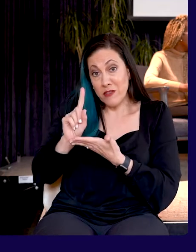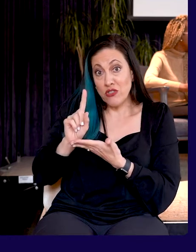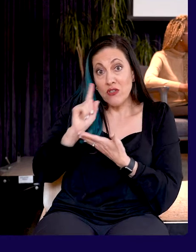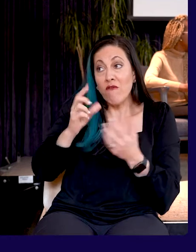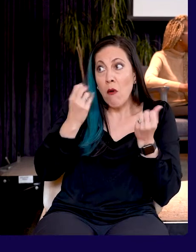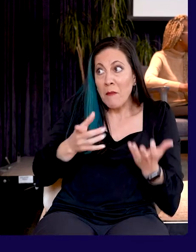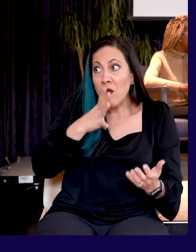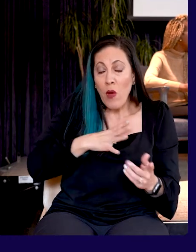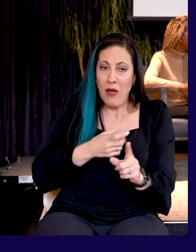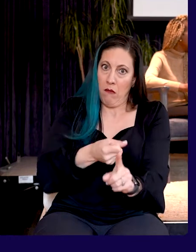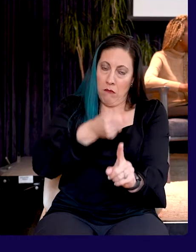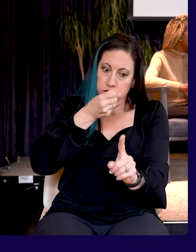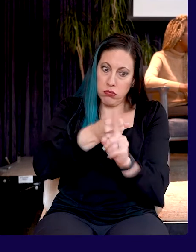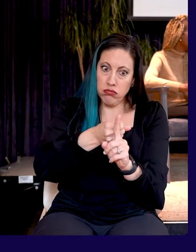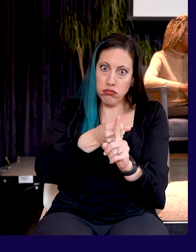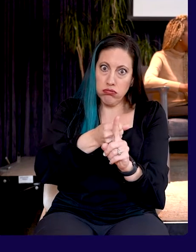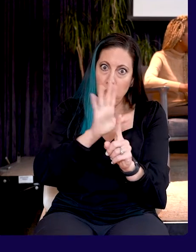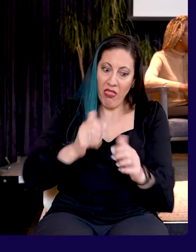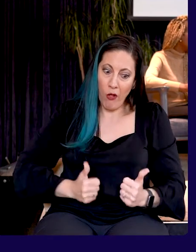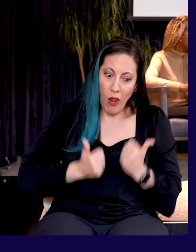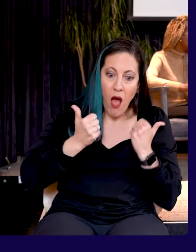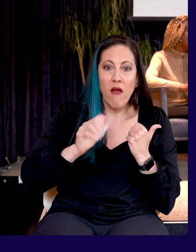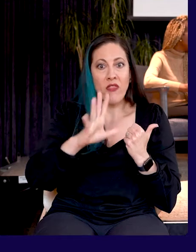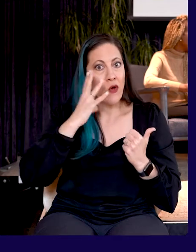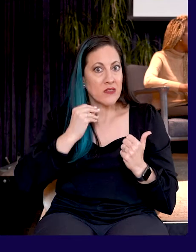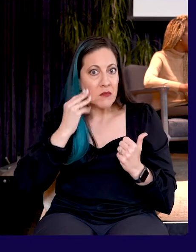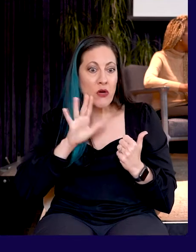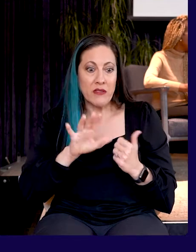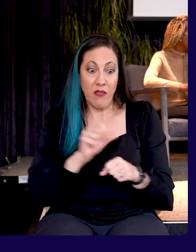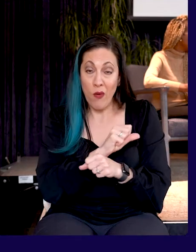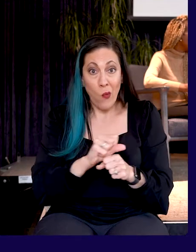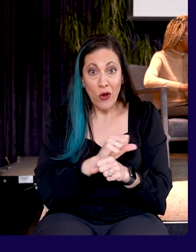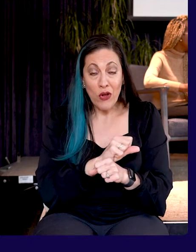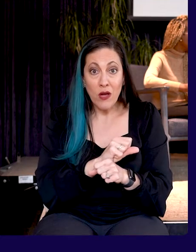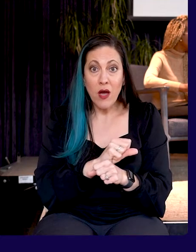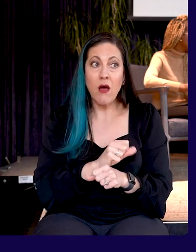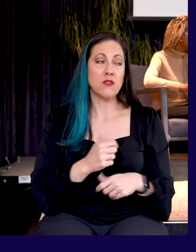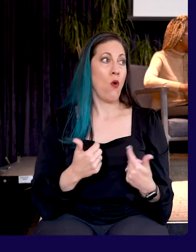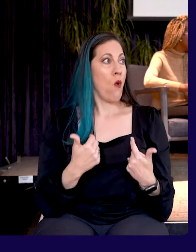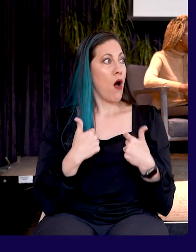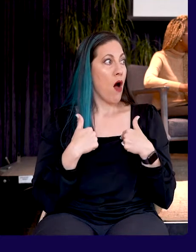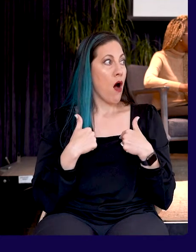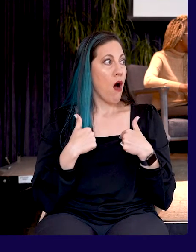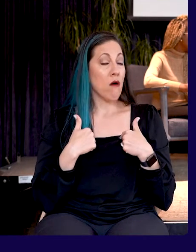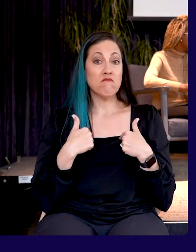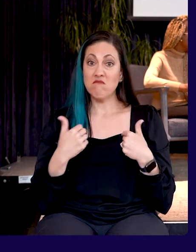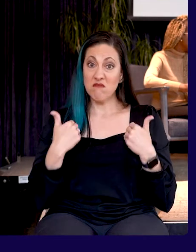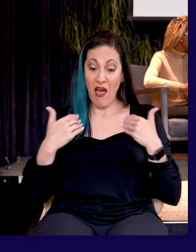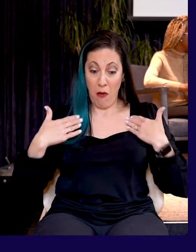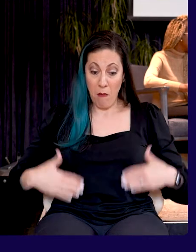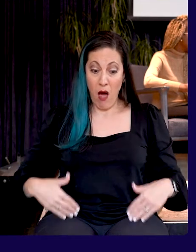impacts their livelihood and their experience in the workplace. I'm someone who has a